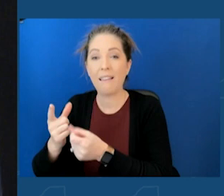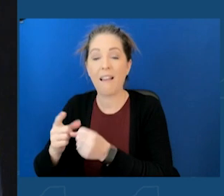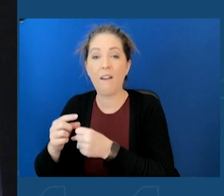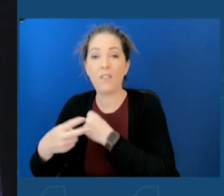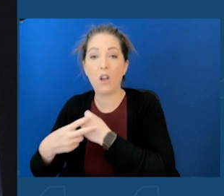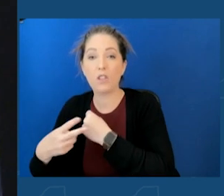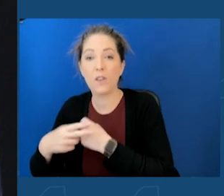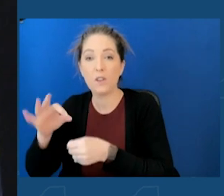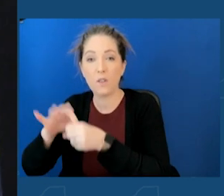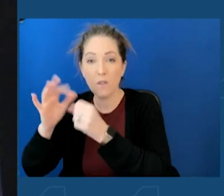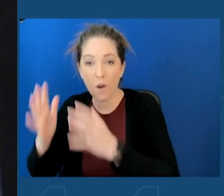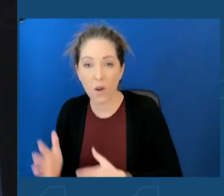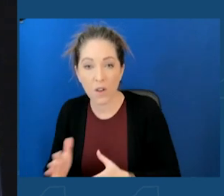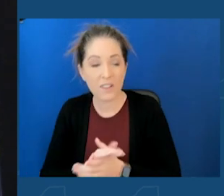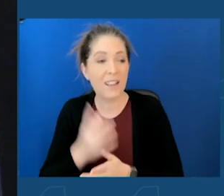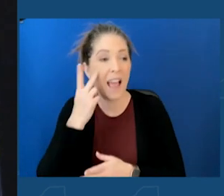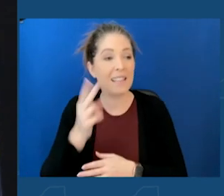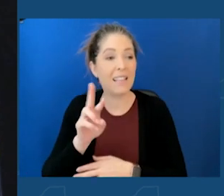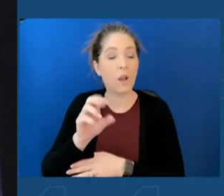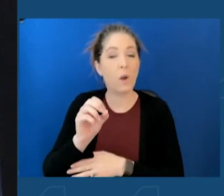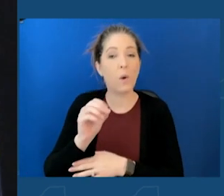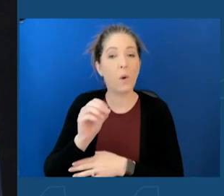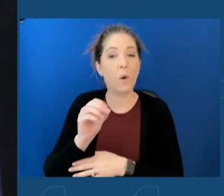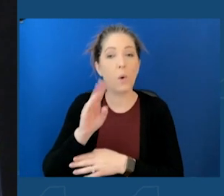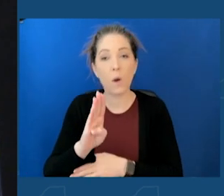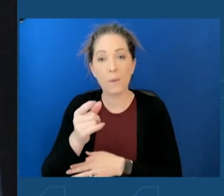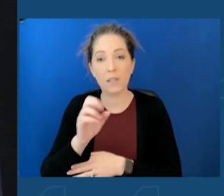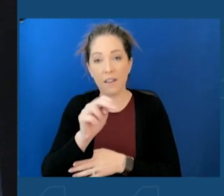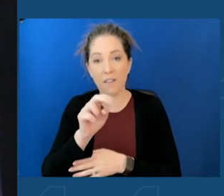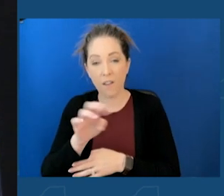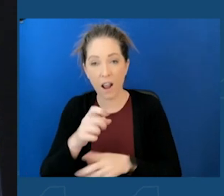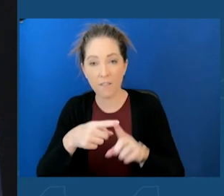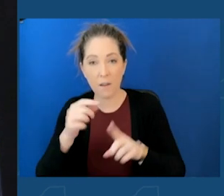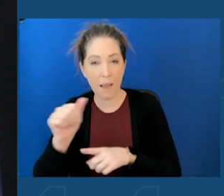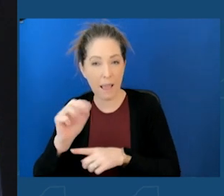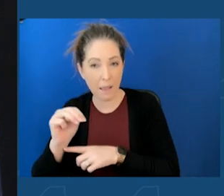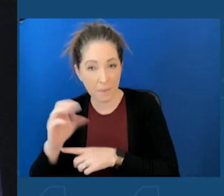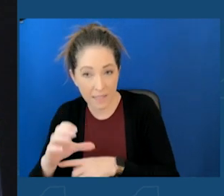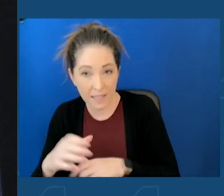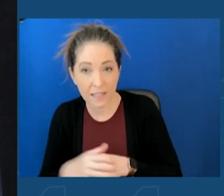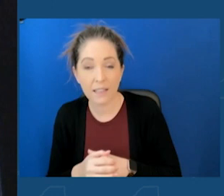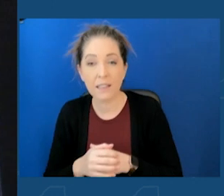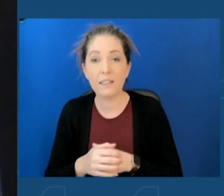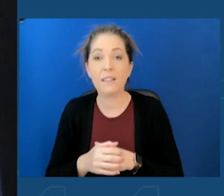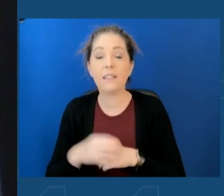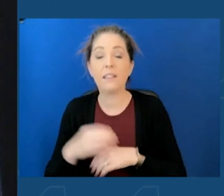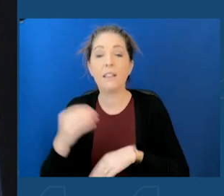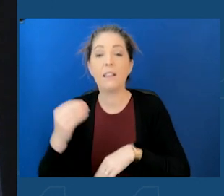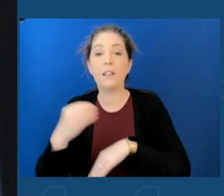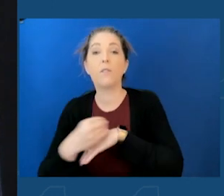Rob DiGiovanni from AMC's. North Shore Land Alliance is here.